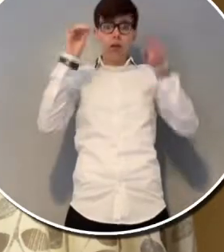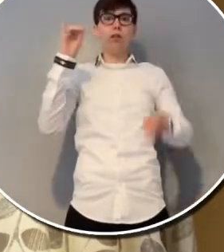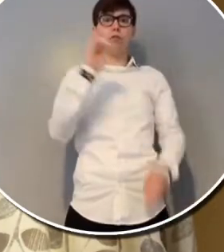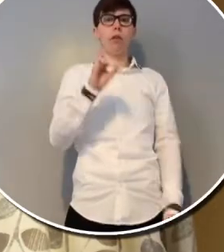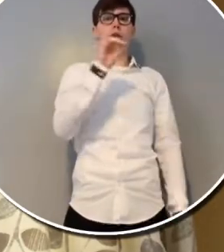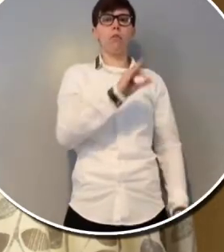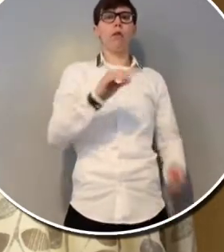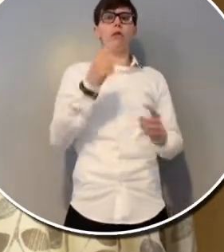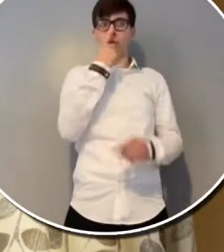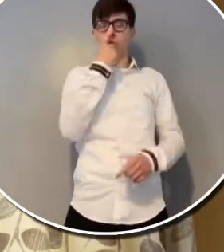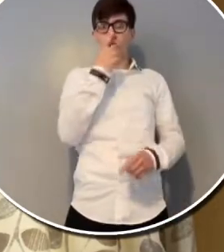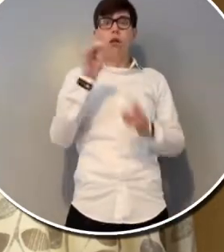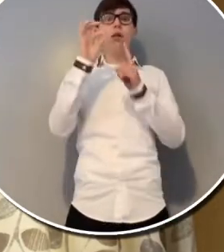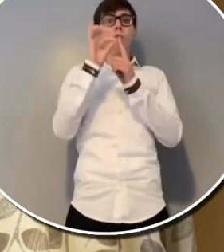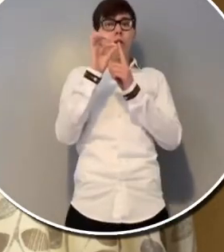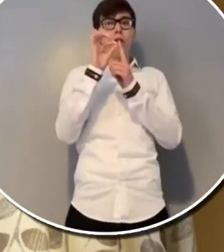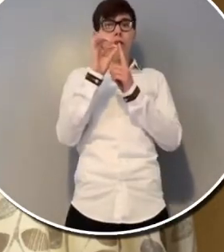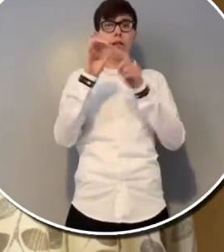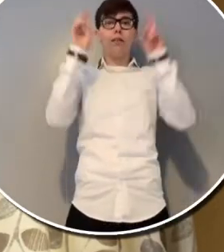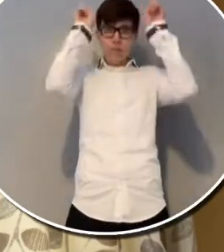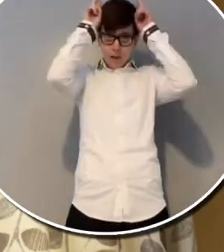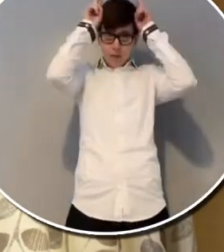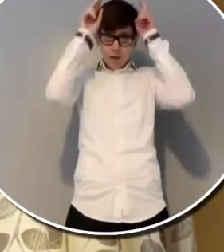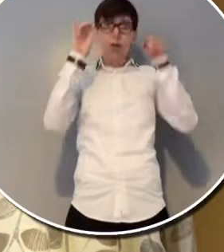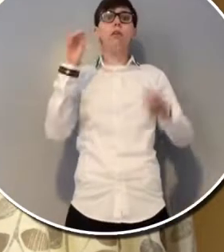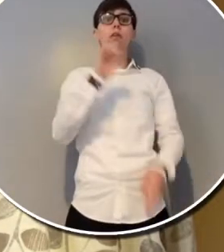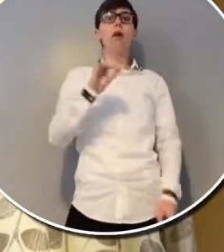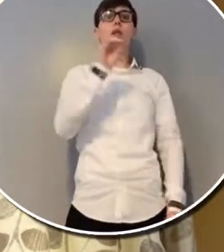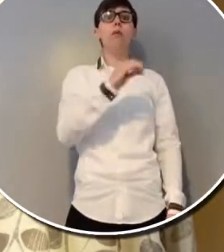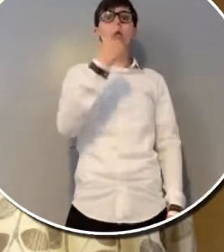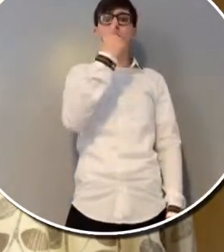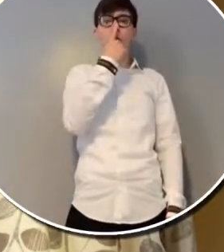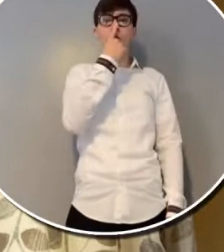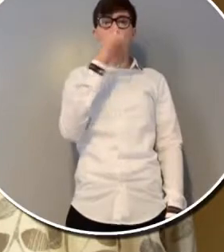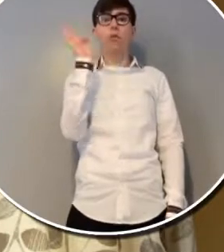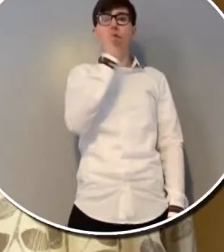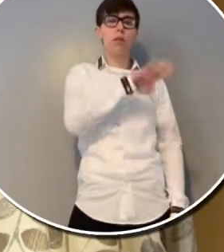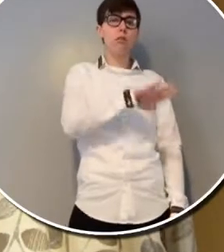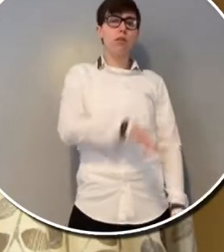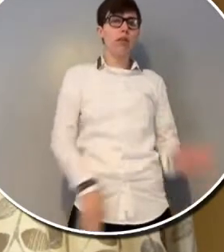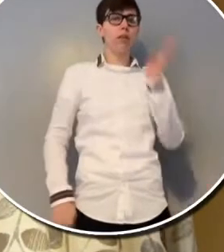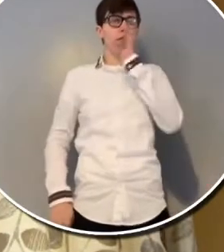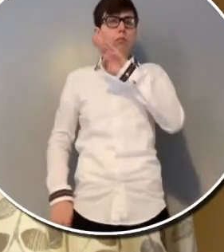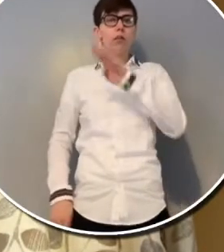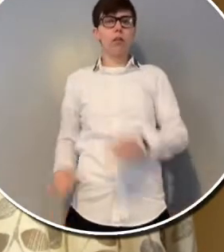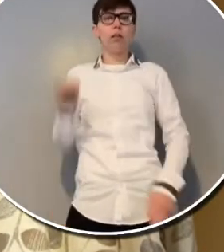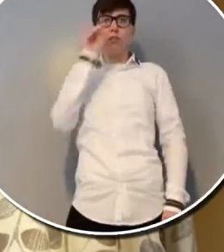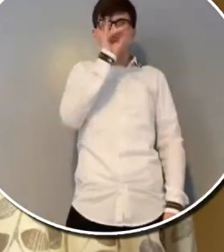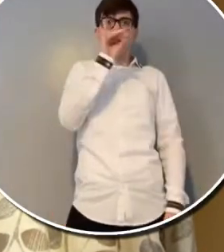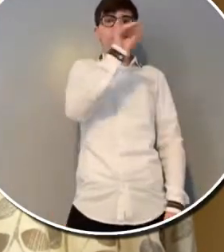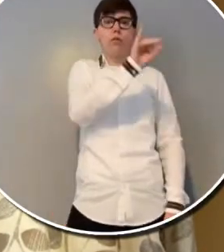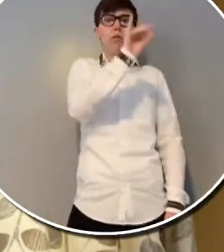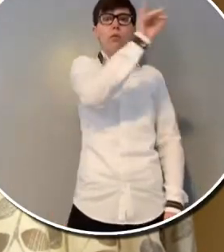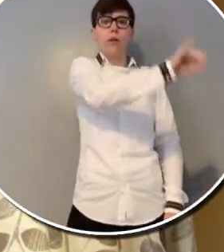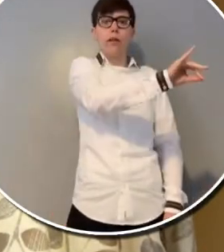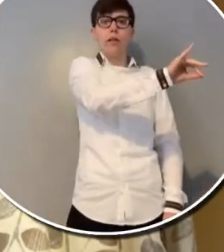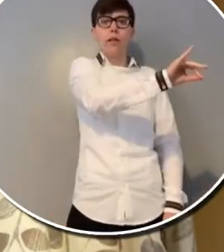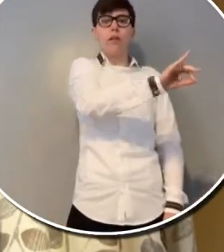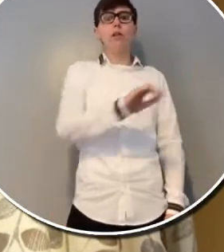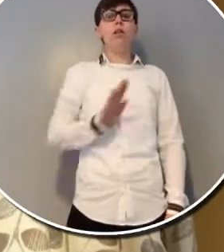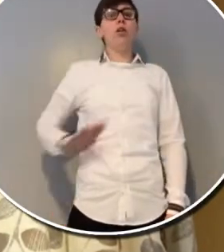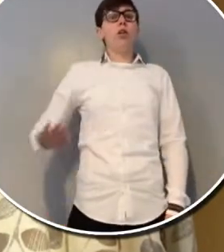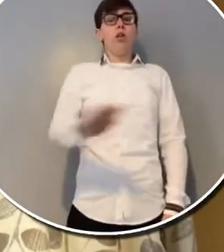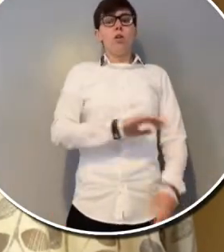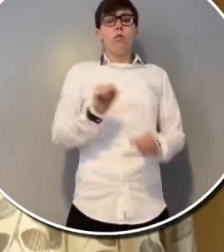even I got it slightly wrong there. Right, we're ready. We're ready with our rabbit ears. Peter's ready as well.